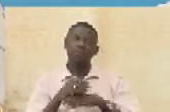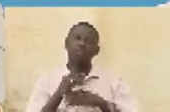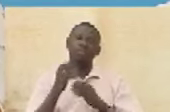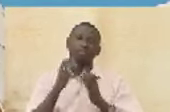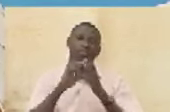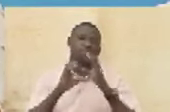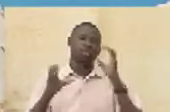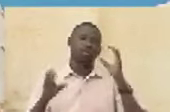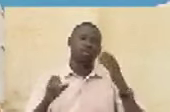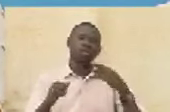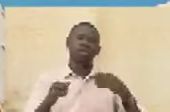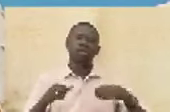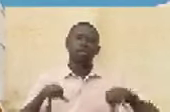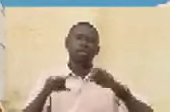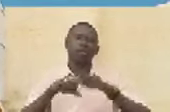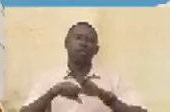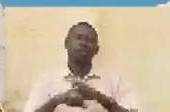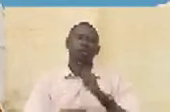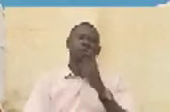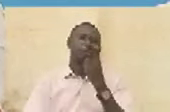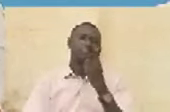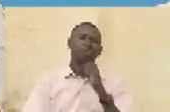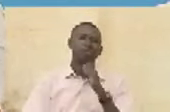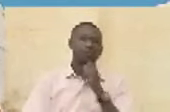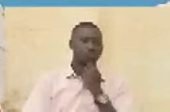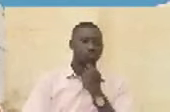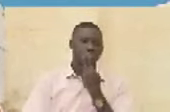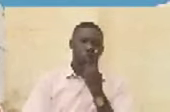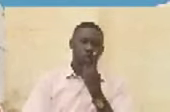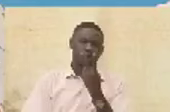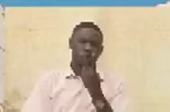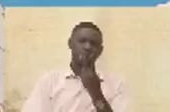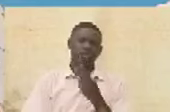When we boarded the bus around that time,